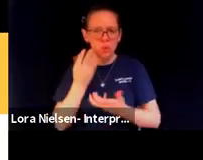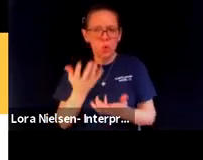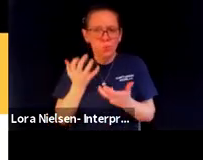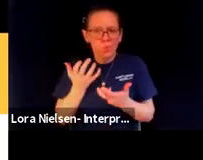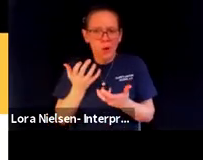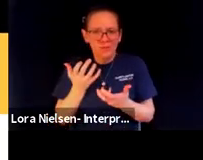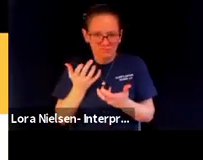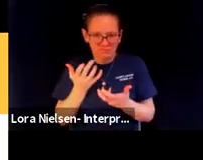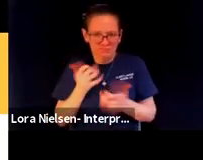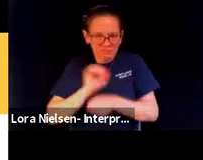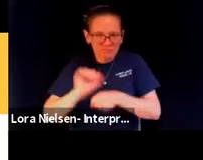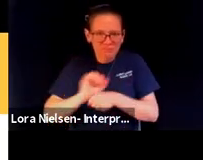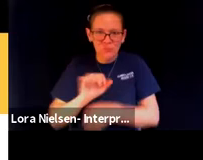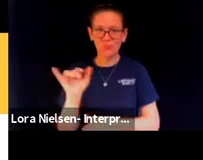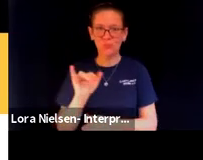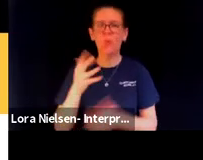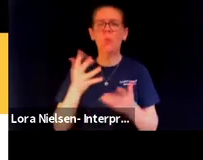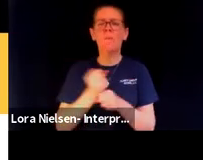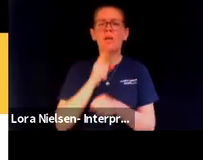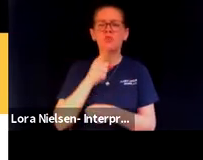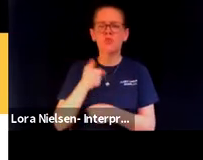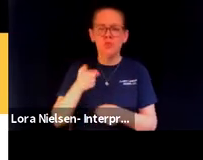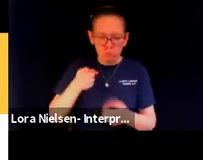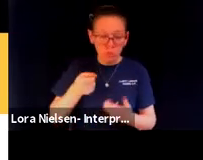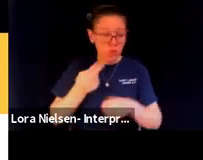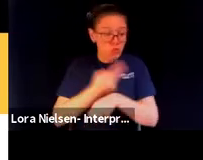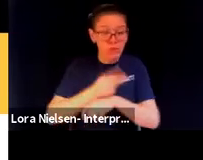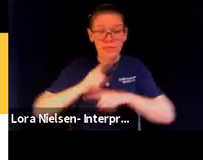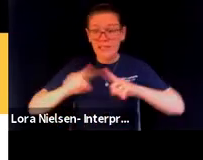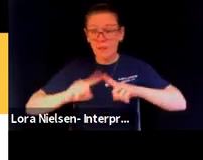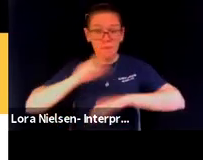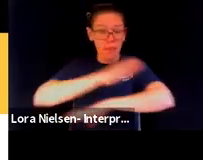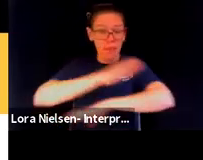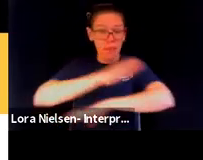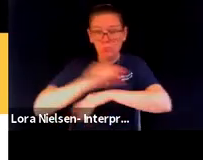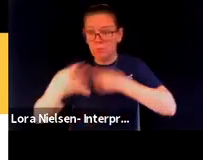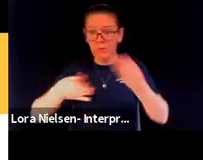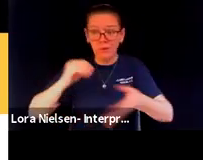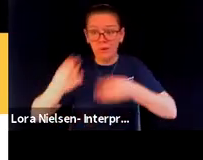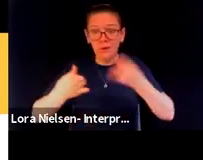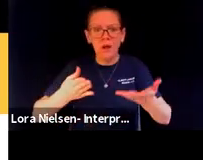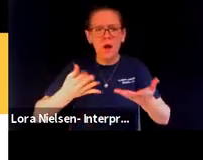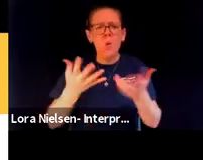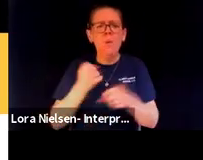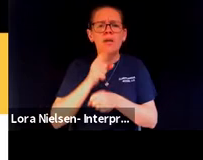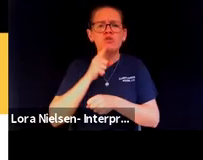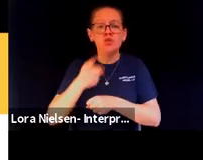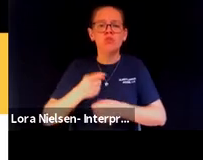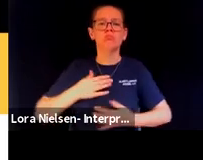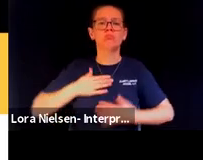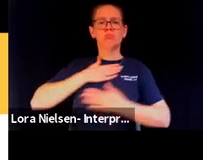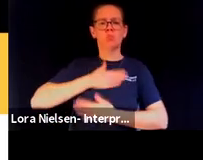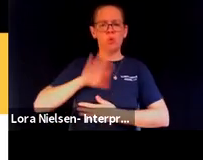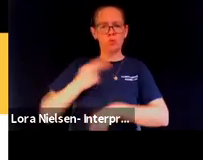the platforms that we have, you're having a good experience while you're in there. And so that's a big part of what we focus on and that we're trying to look at